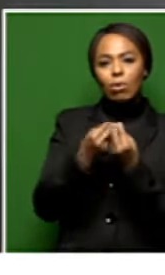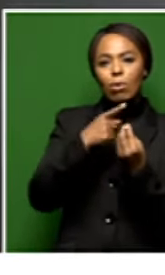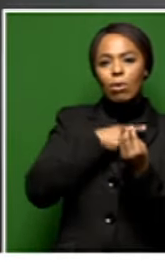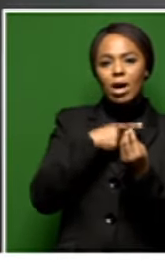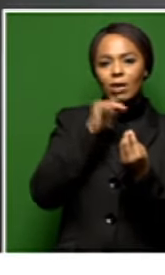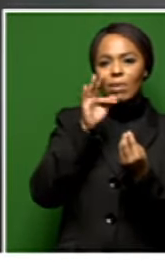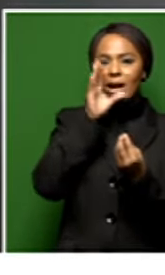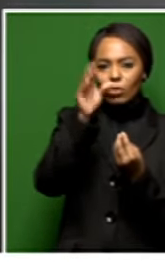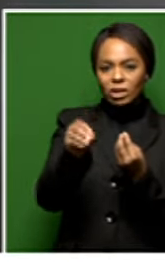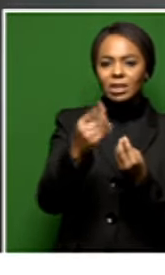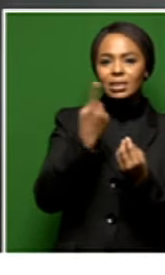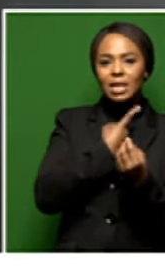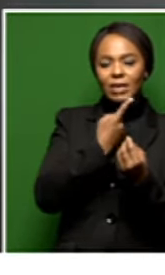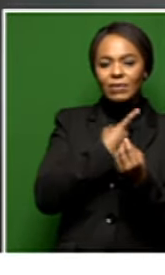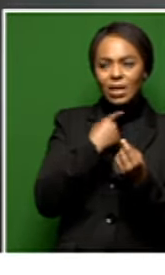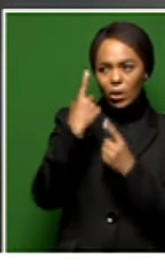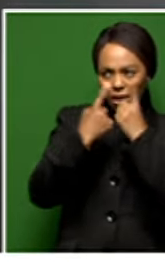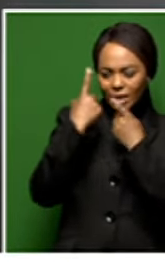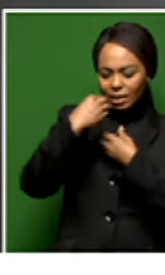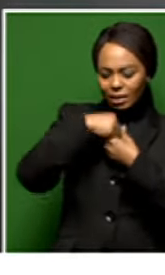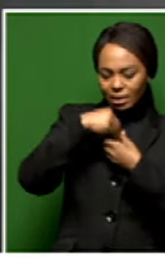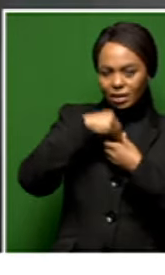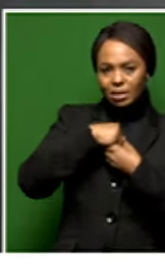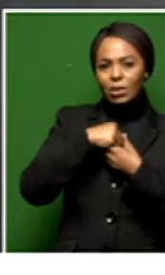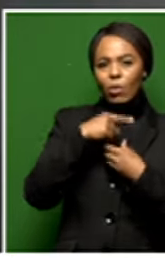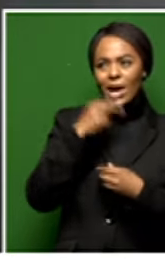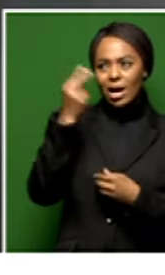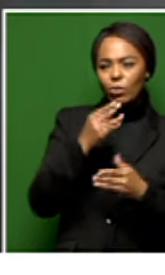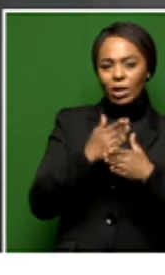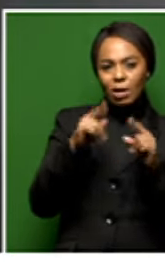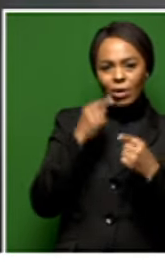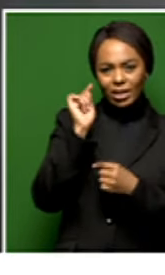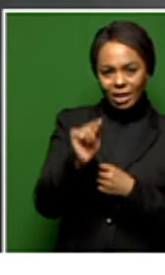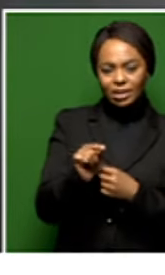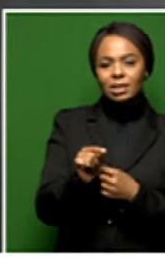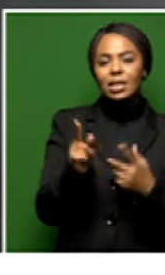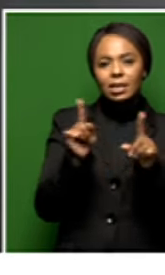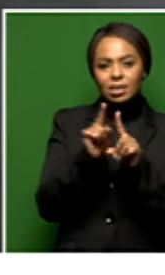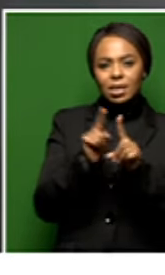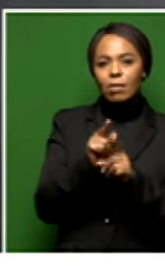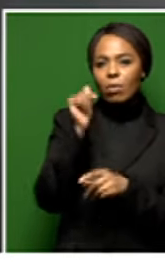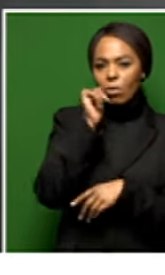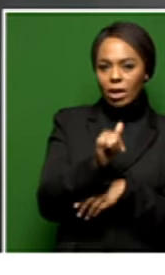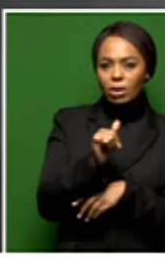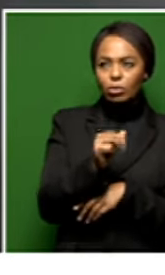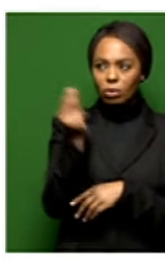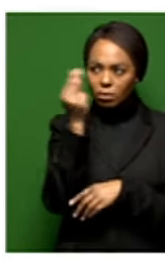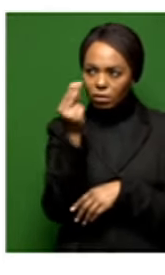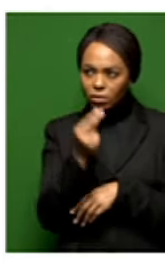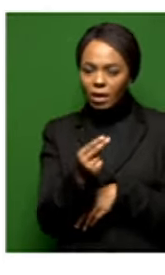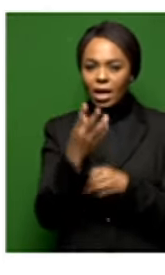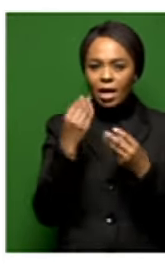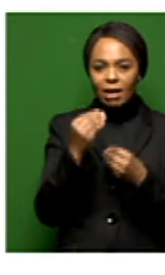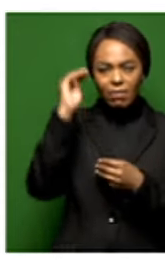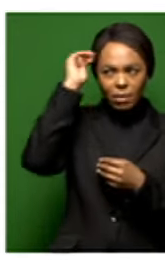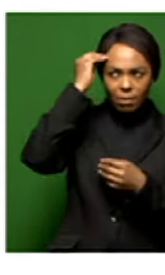should question themselves. They should feel something, because that's what artwork is about, right? And then as you move up, you have a metaphysical